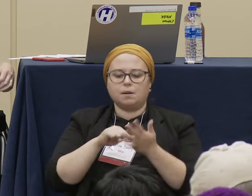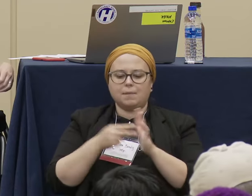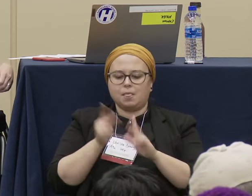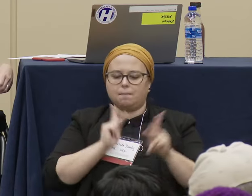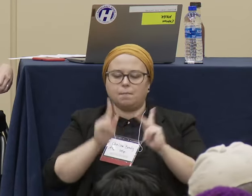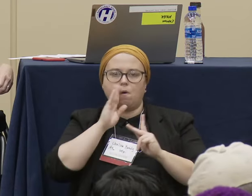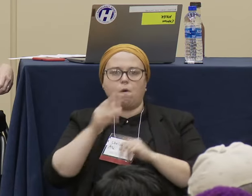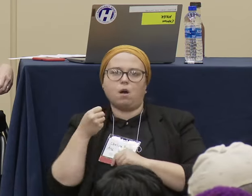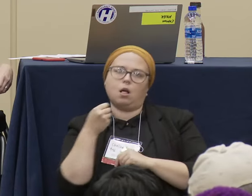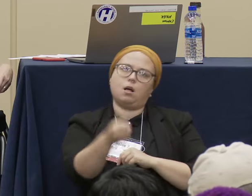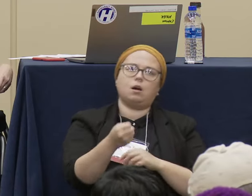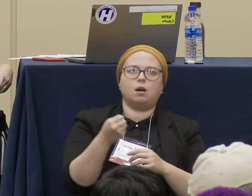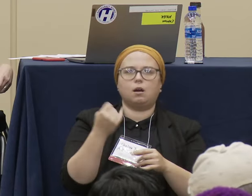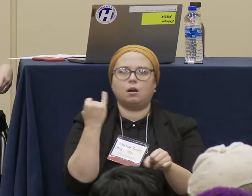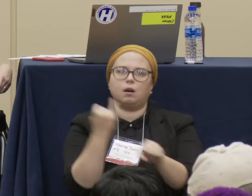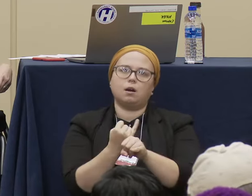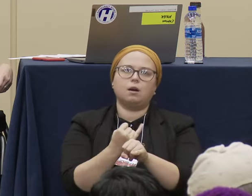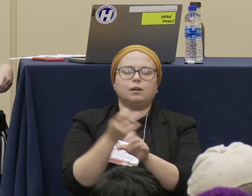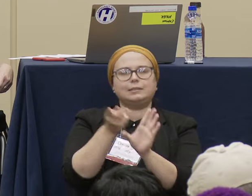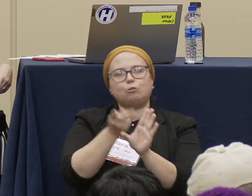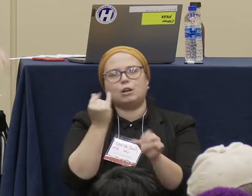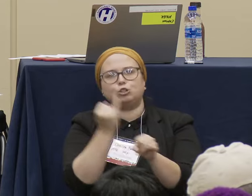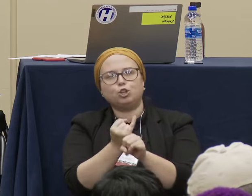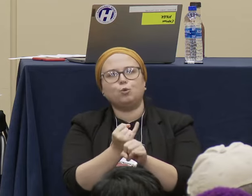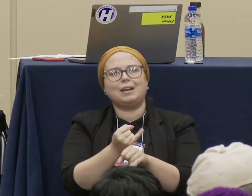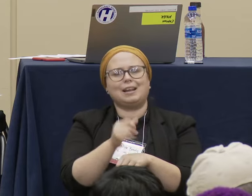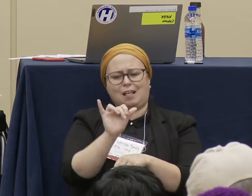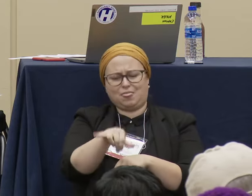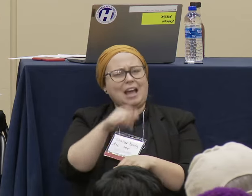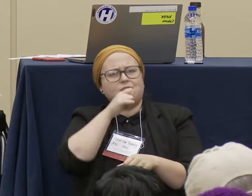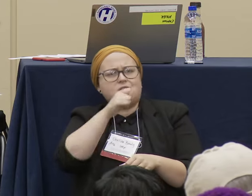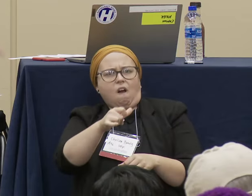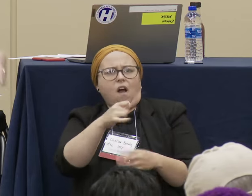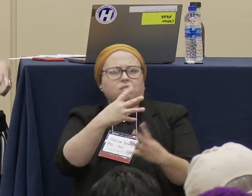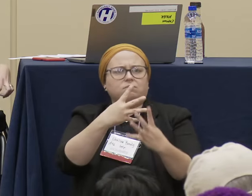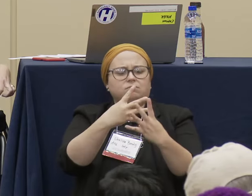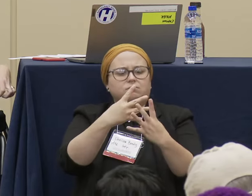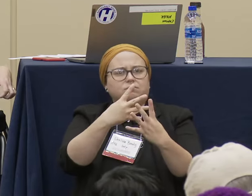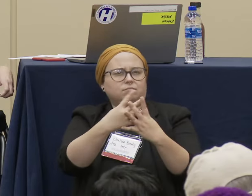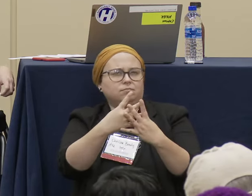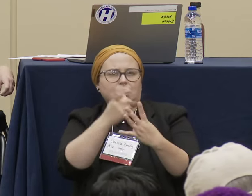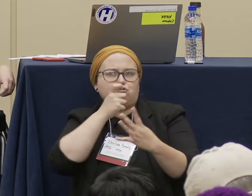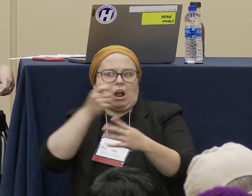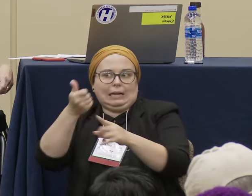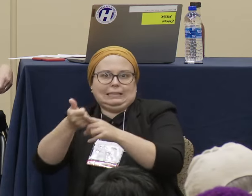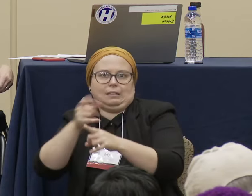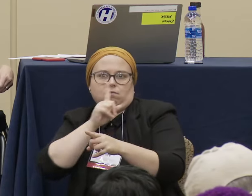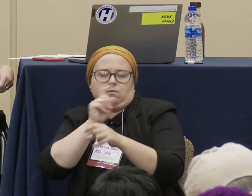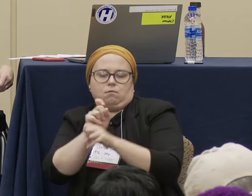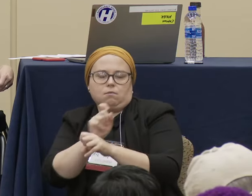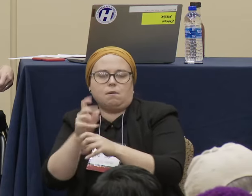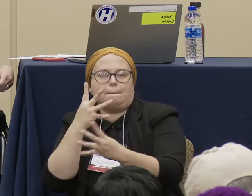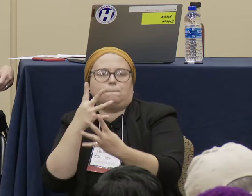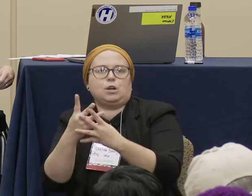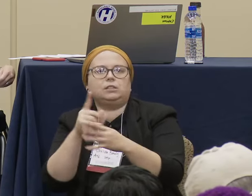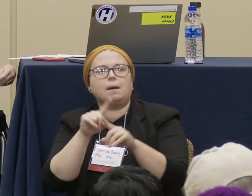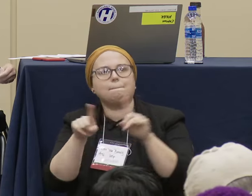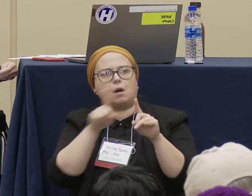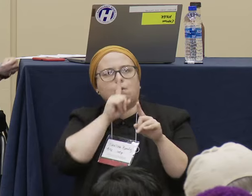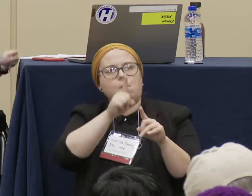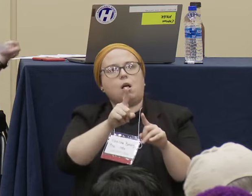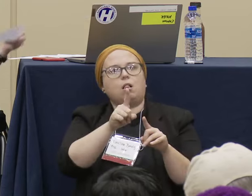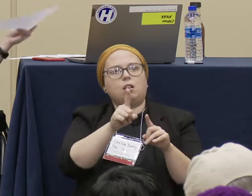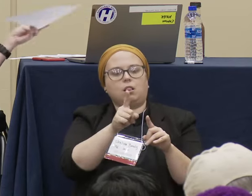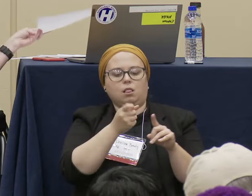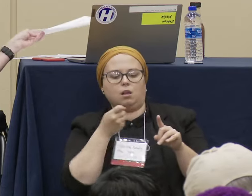unit? Is a psychiatric unit not carceral? It's not prison. That's true. But is it not